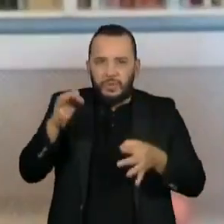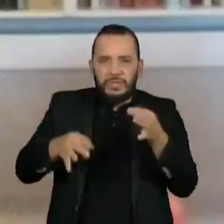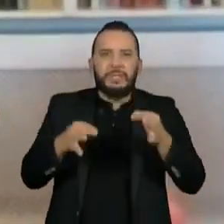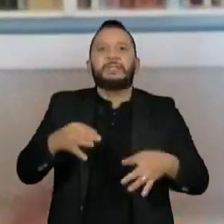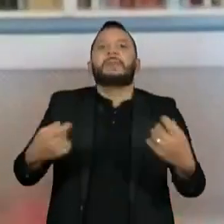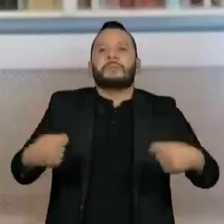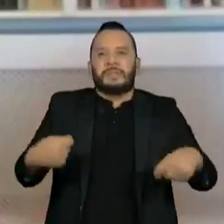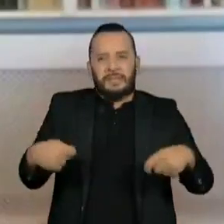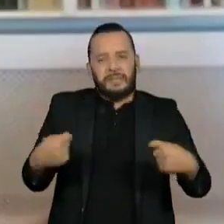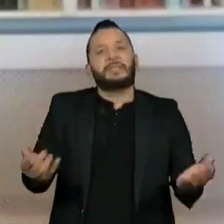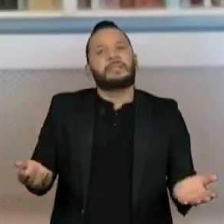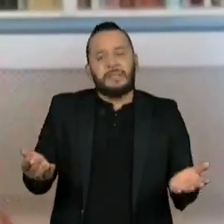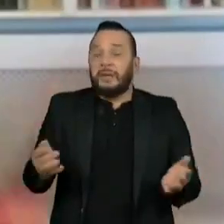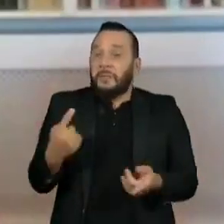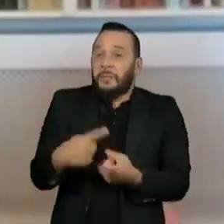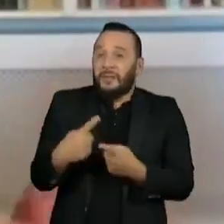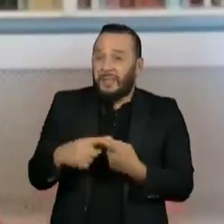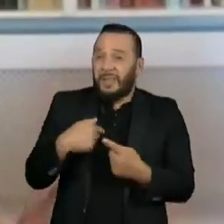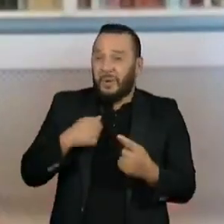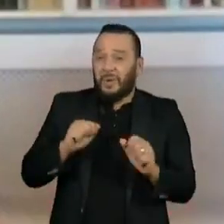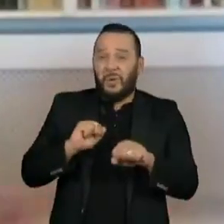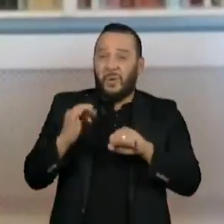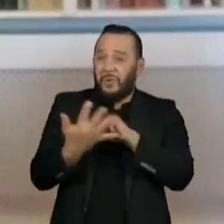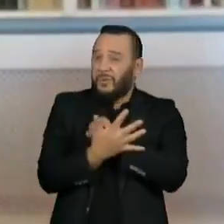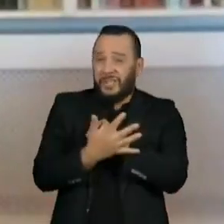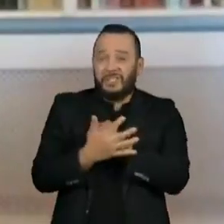evident because of COVID as we said earlier it has exacerbated them all be harvest impossible that's what